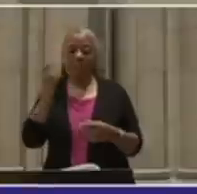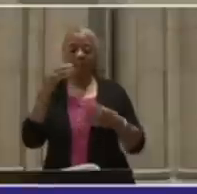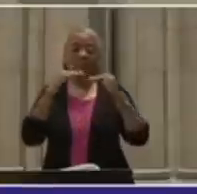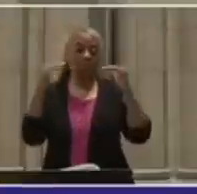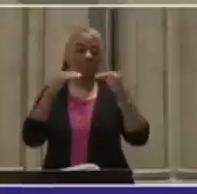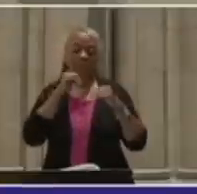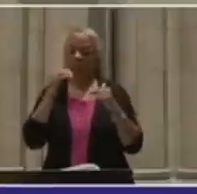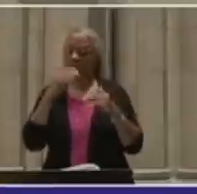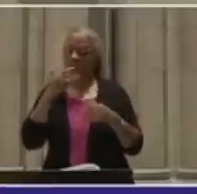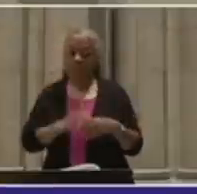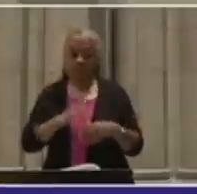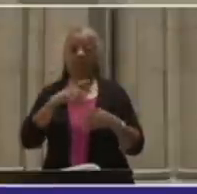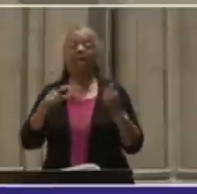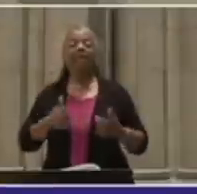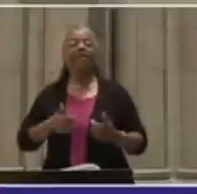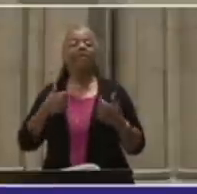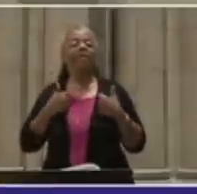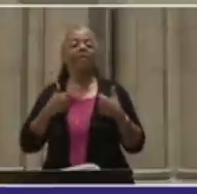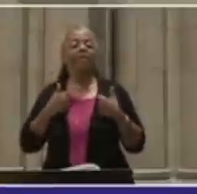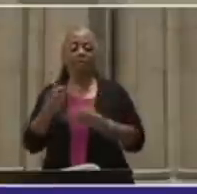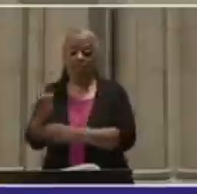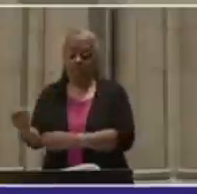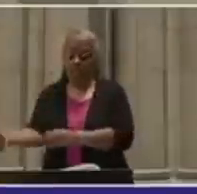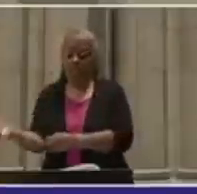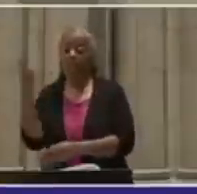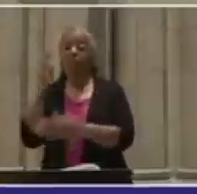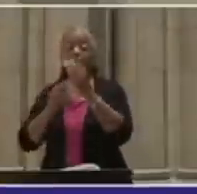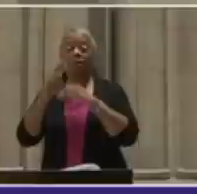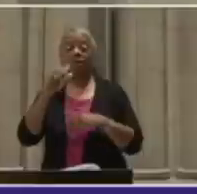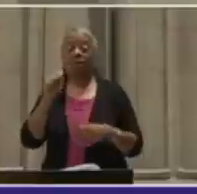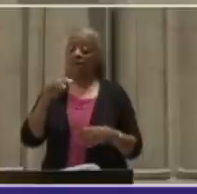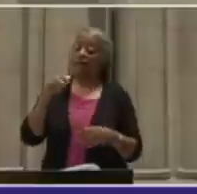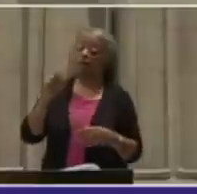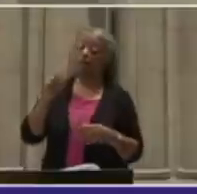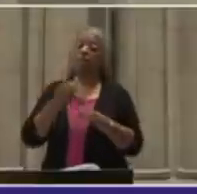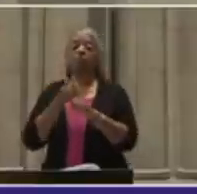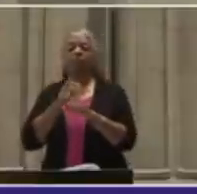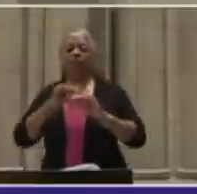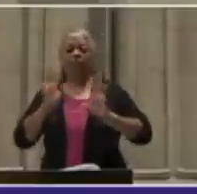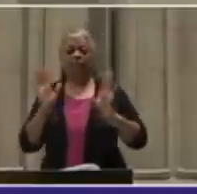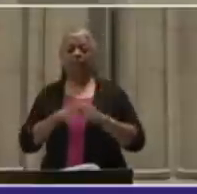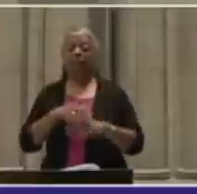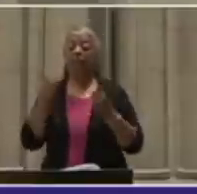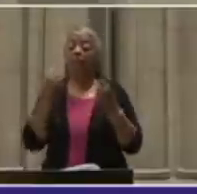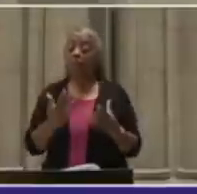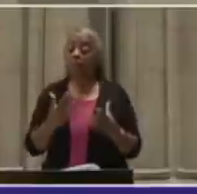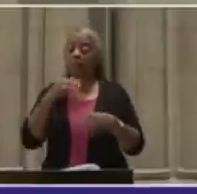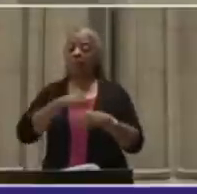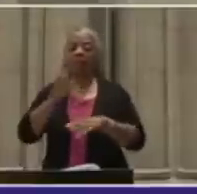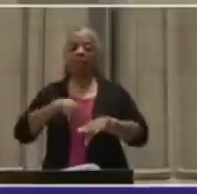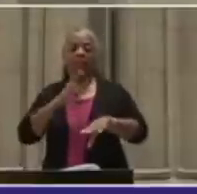not evil, and live. The prophet Amos is clear that many in the nation,